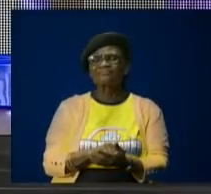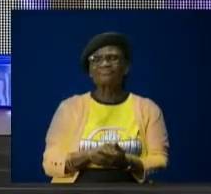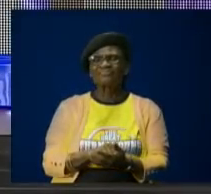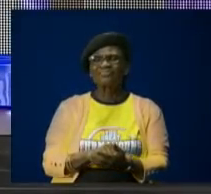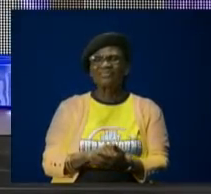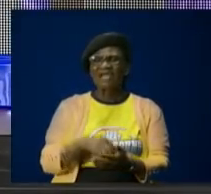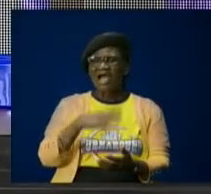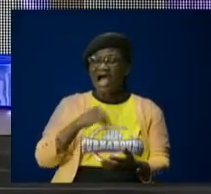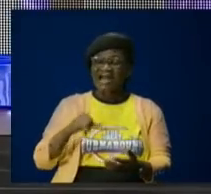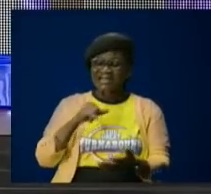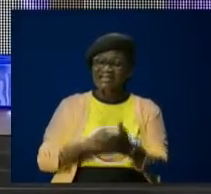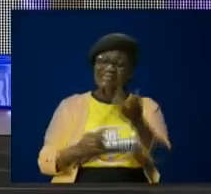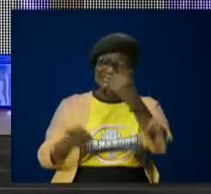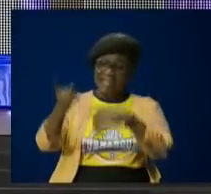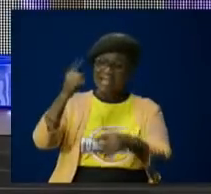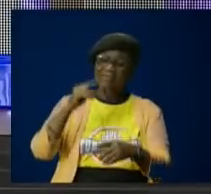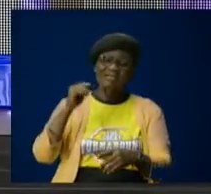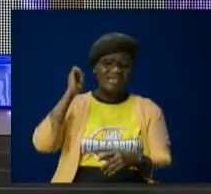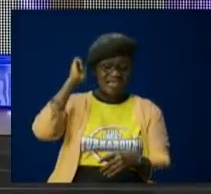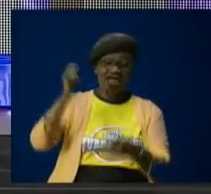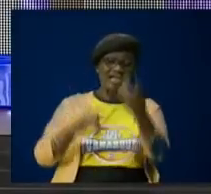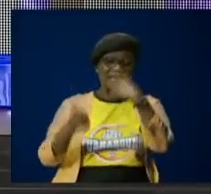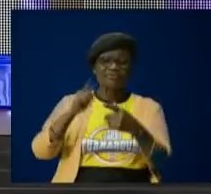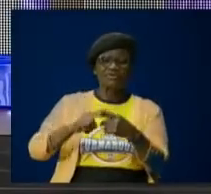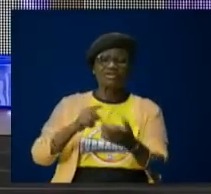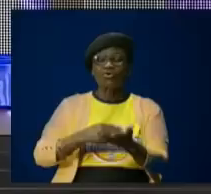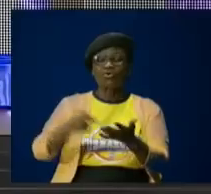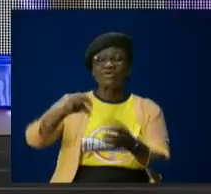And he came to the Holy Ghost service.